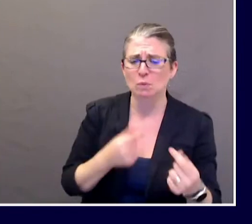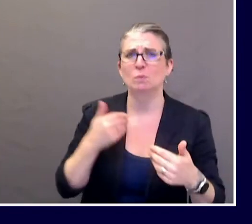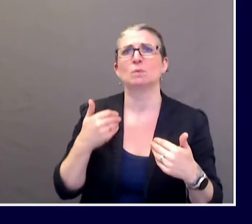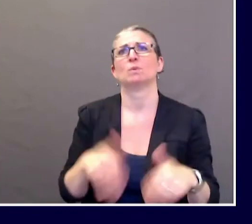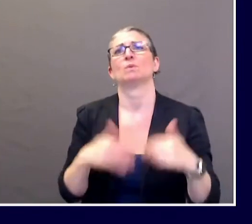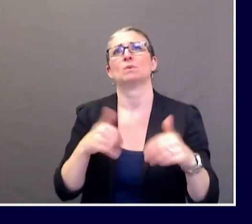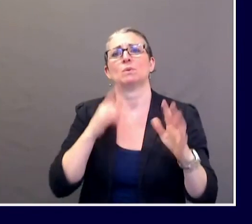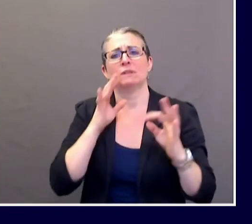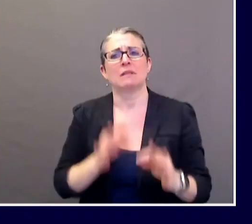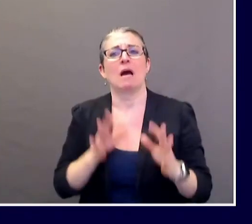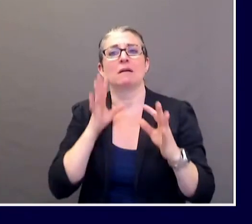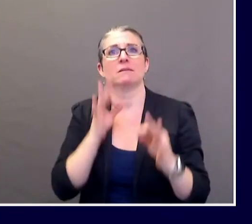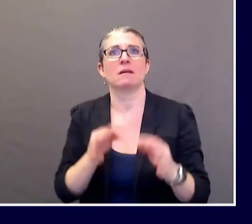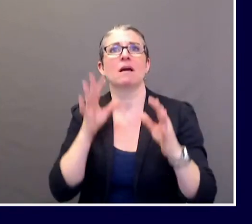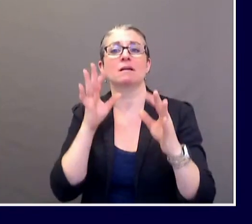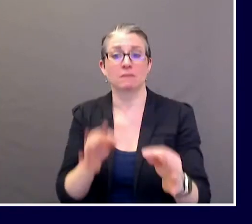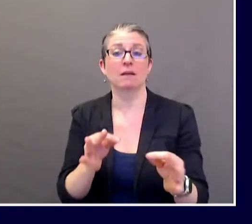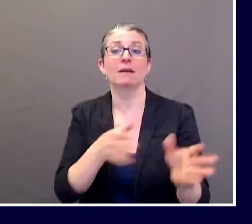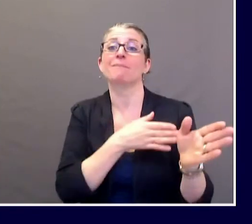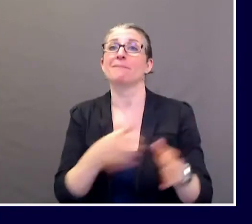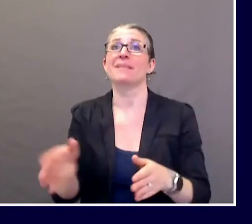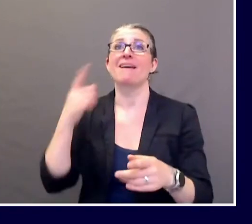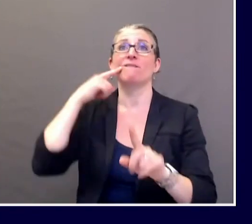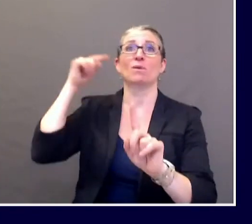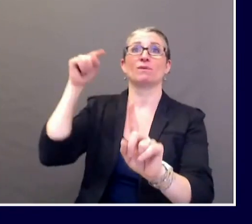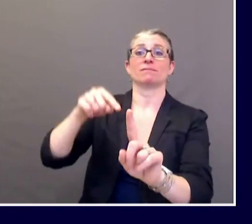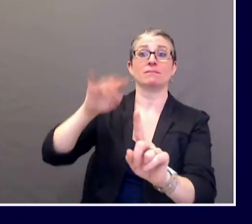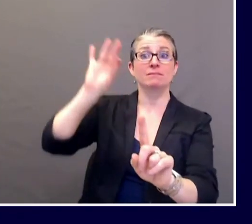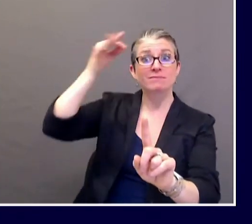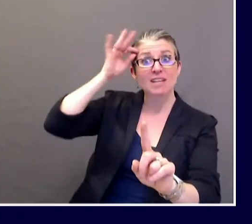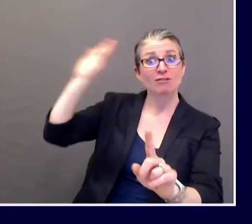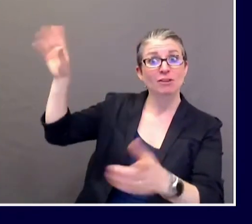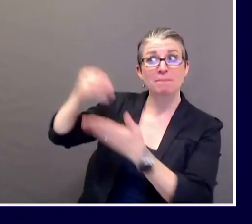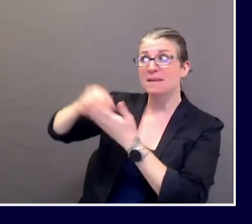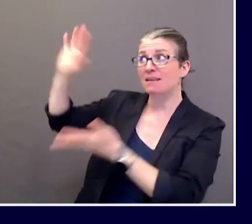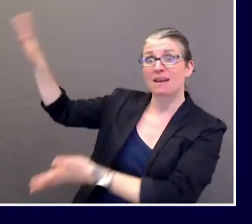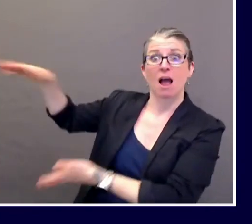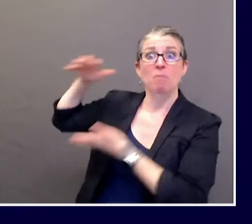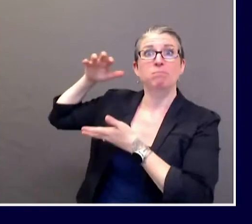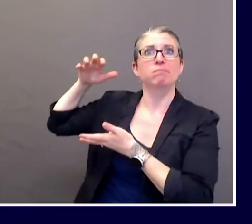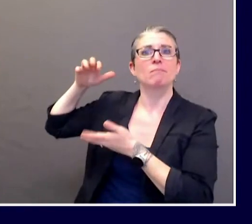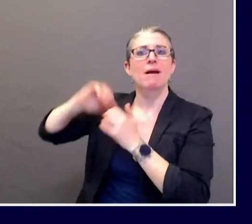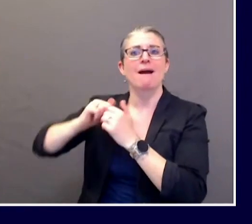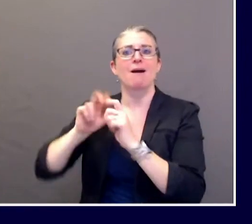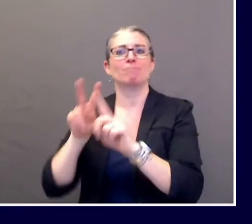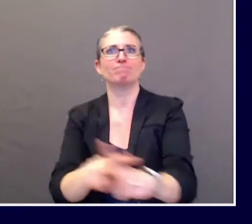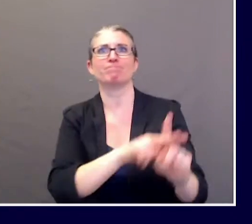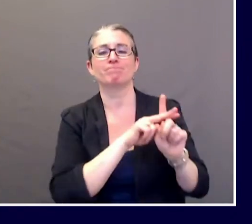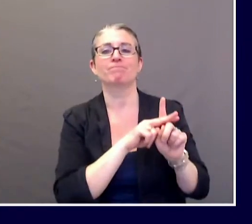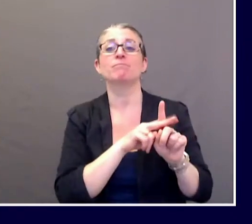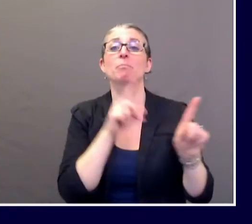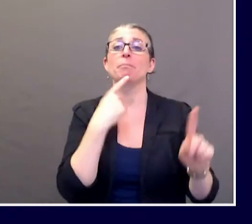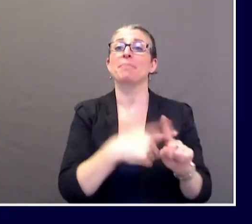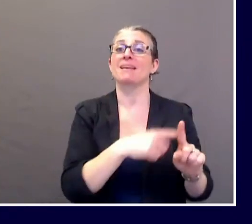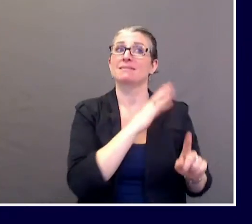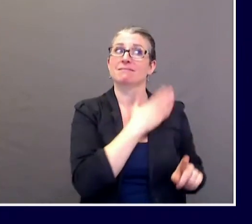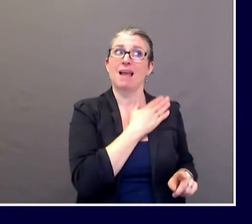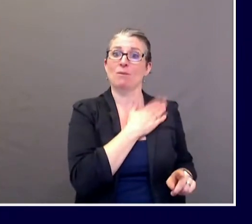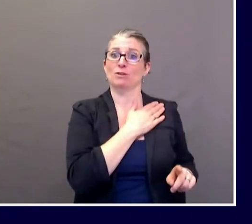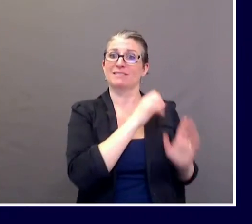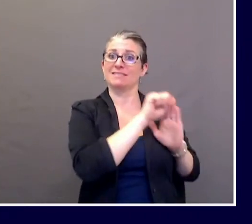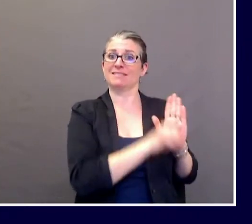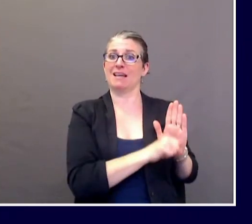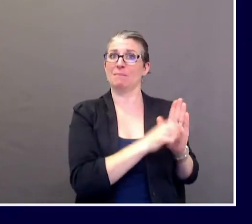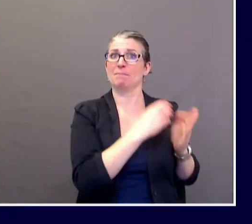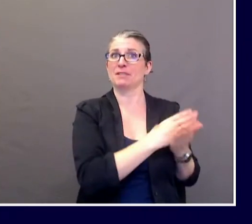to finish out this budget year, we will be talking to nursing facilities and other healthcare organizations and other parts of the Maine economy to